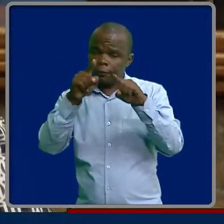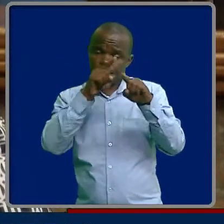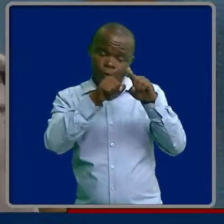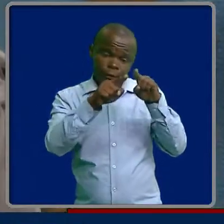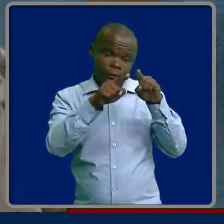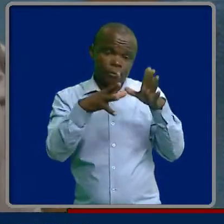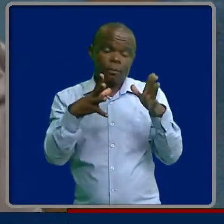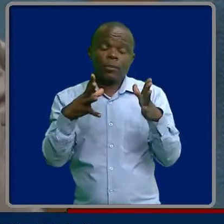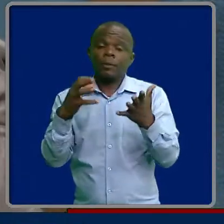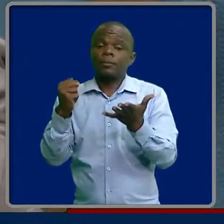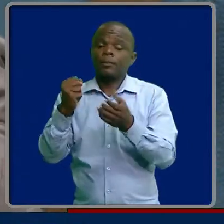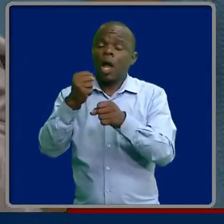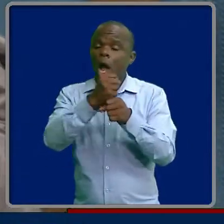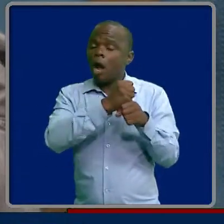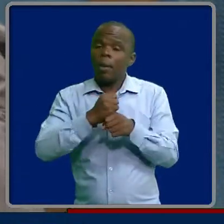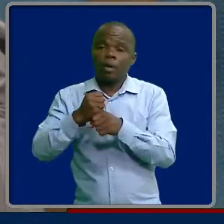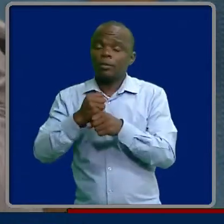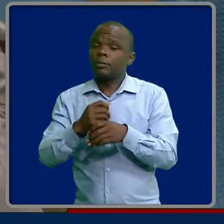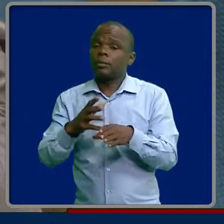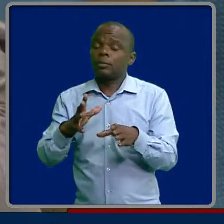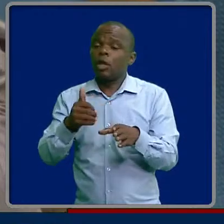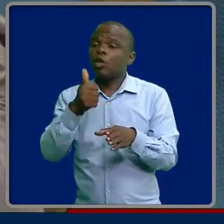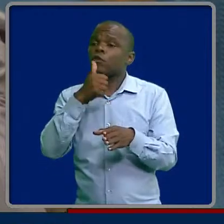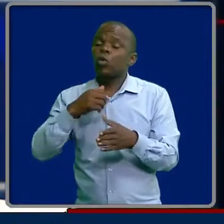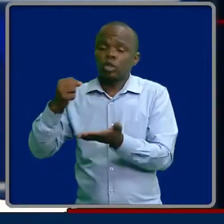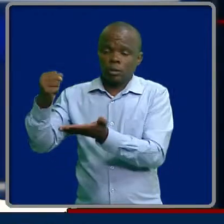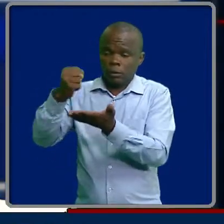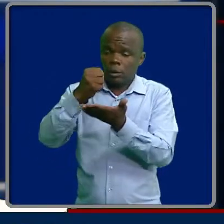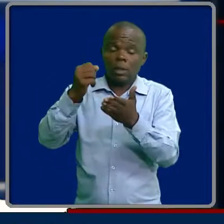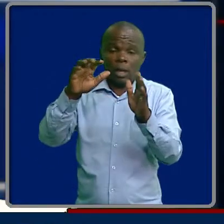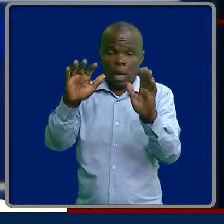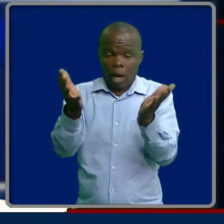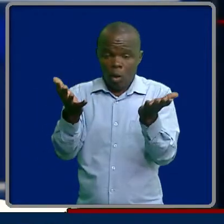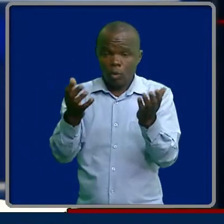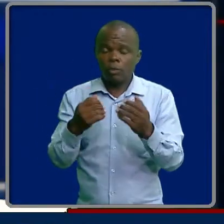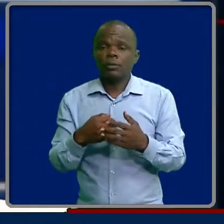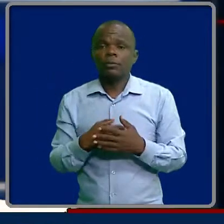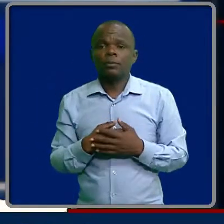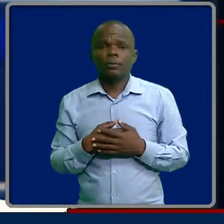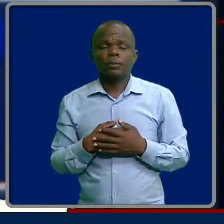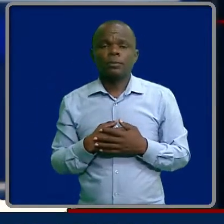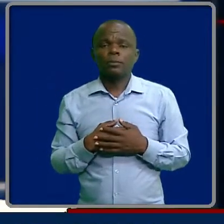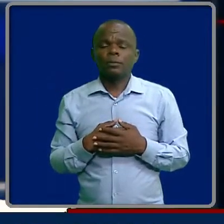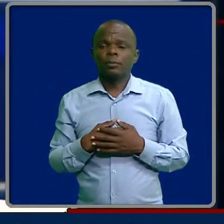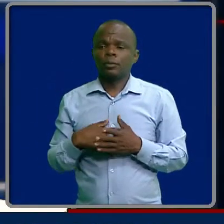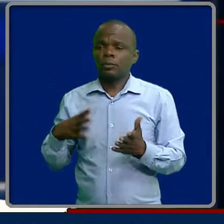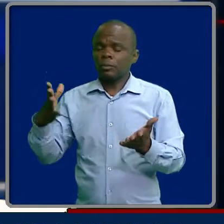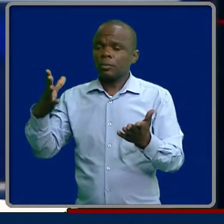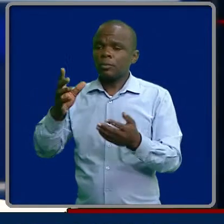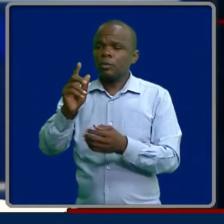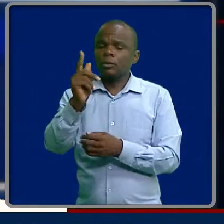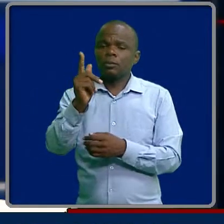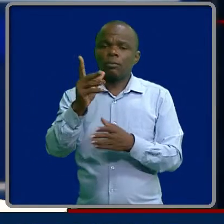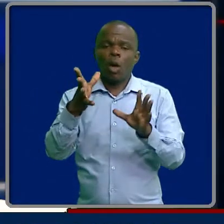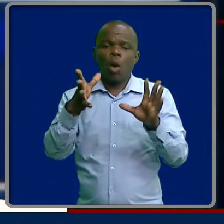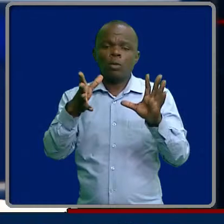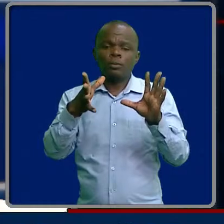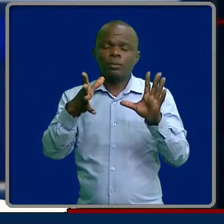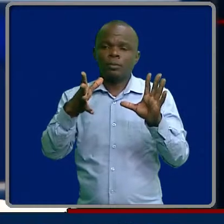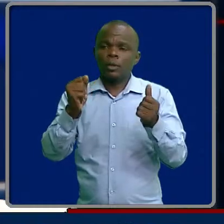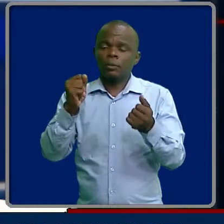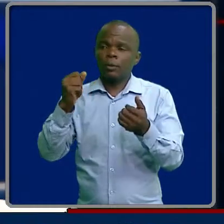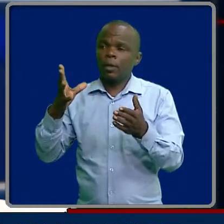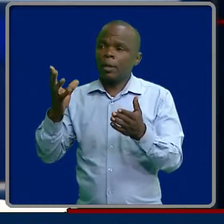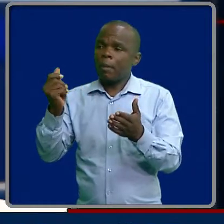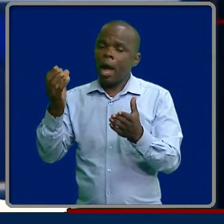Smova Shongwe, and Bongan Masugu Lobamba. Guyendeka Savings and Credit Cooperative, which is supported by